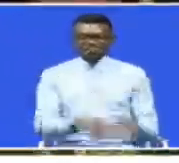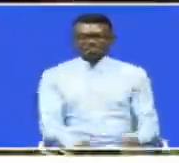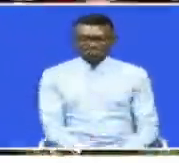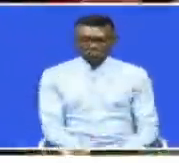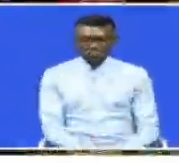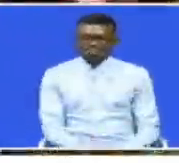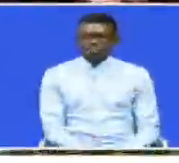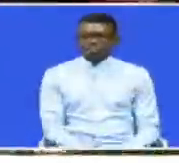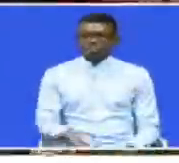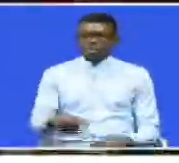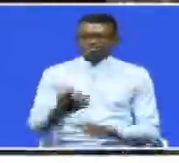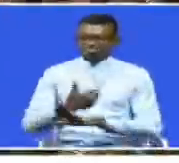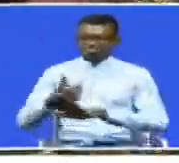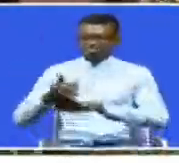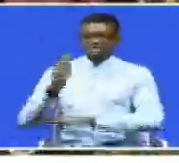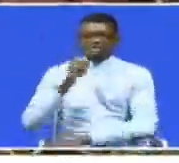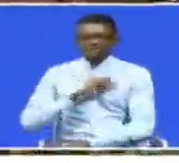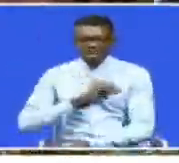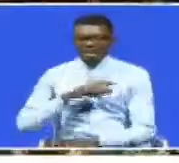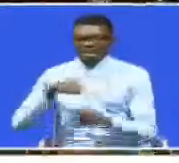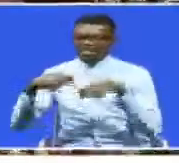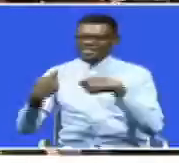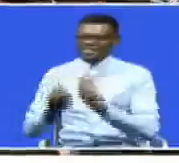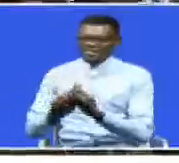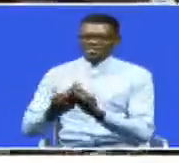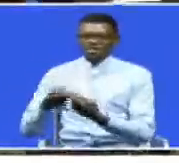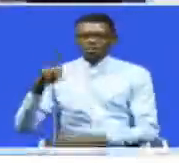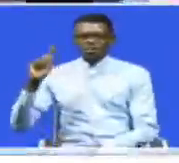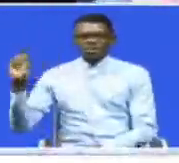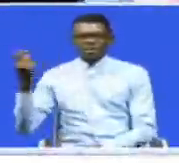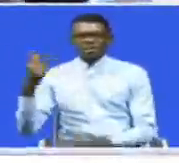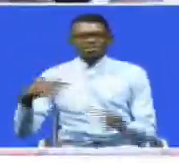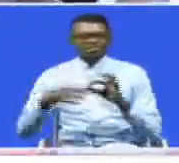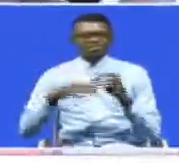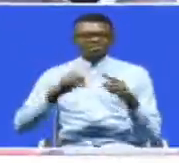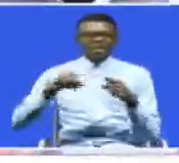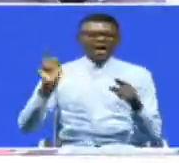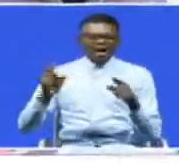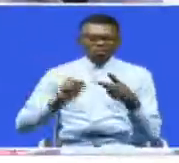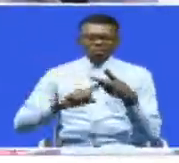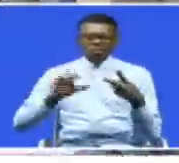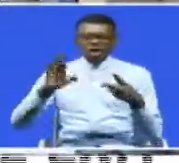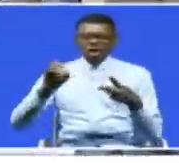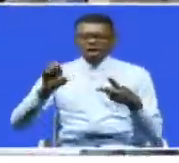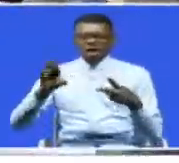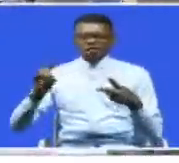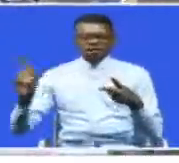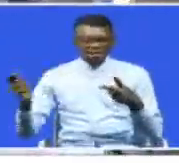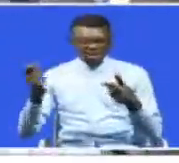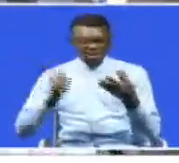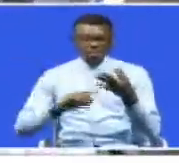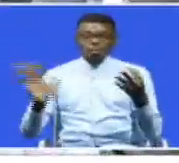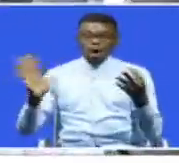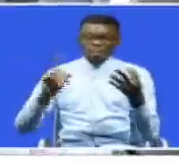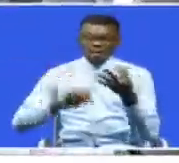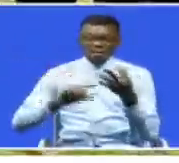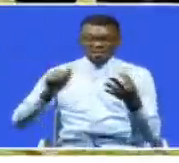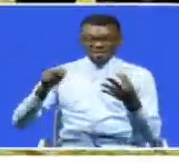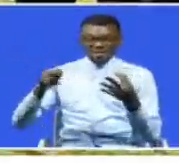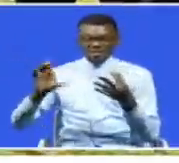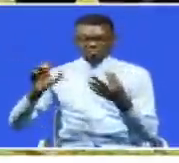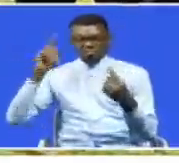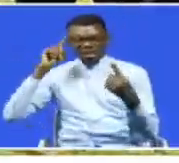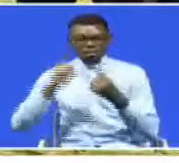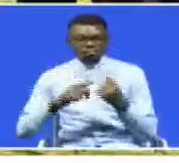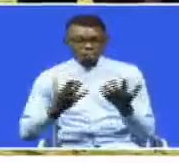Since the formation of the One Kenya Alliance that brings together KANU, Ford Kenya, Wiper and Amani National Congress with an